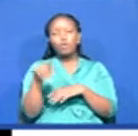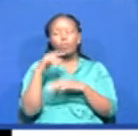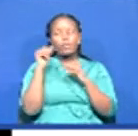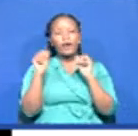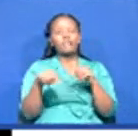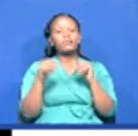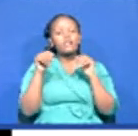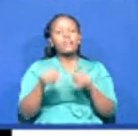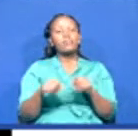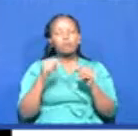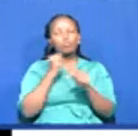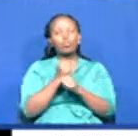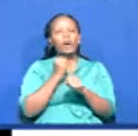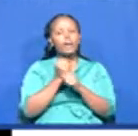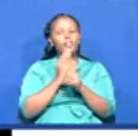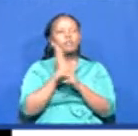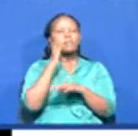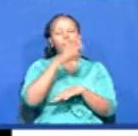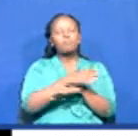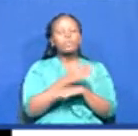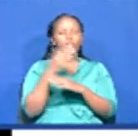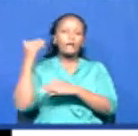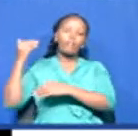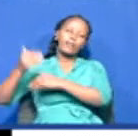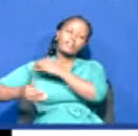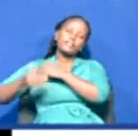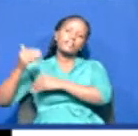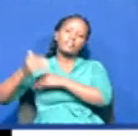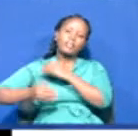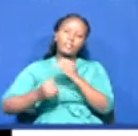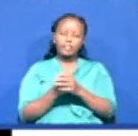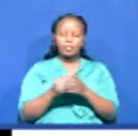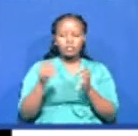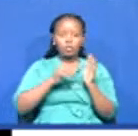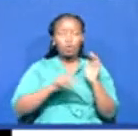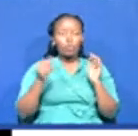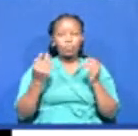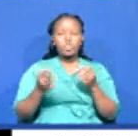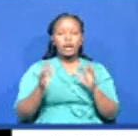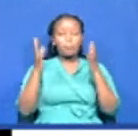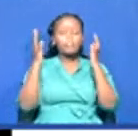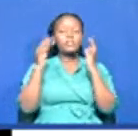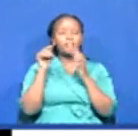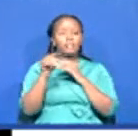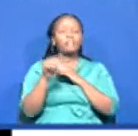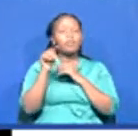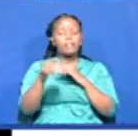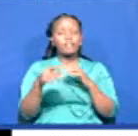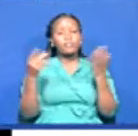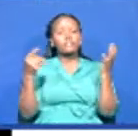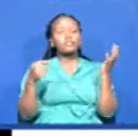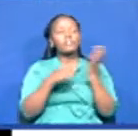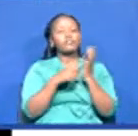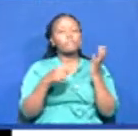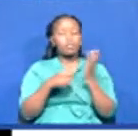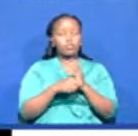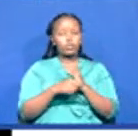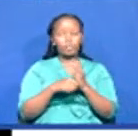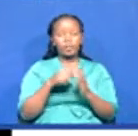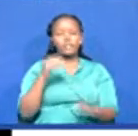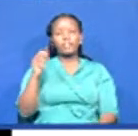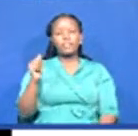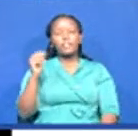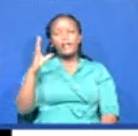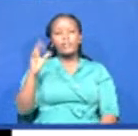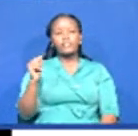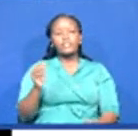our territories. We appreciate that this digitization effort at SEA's operations and